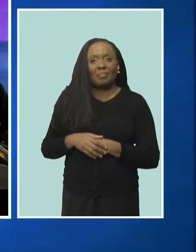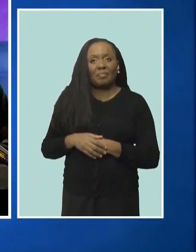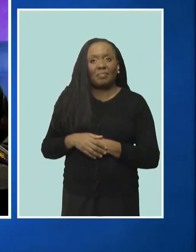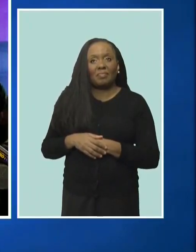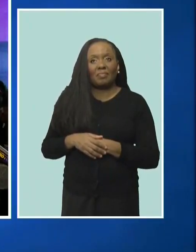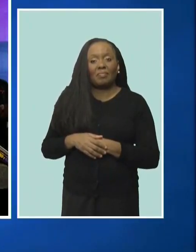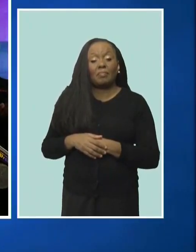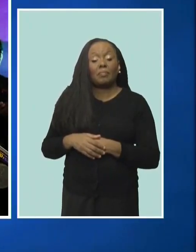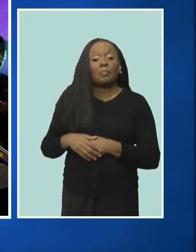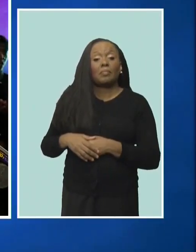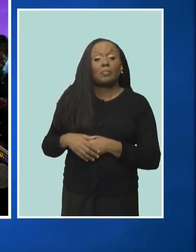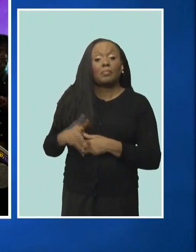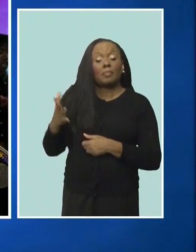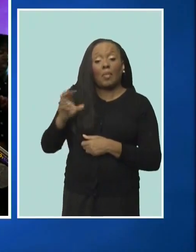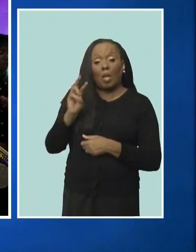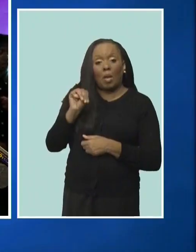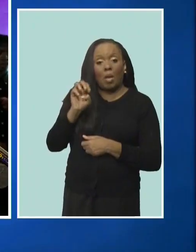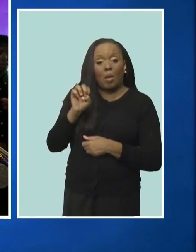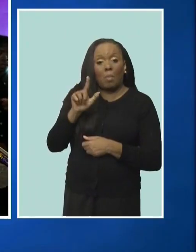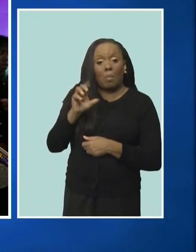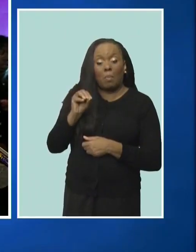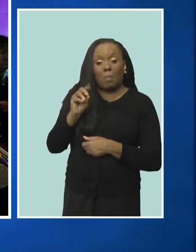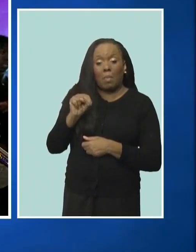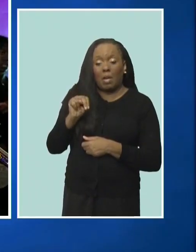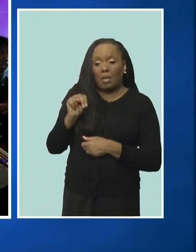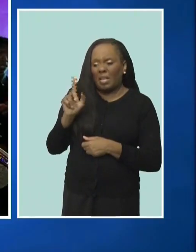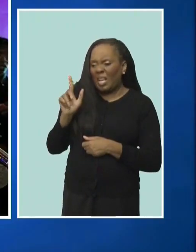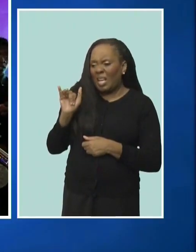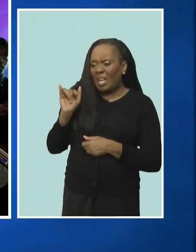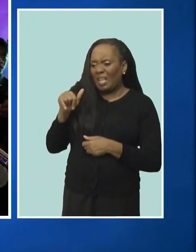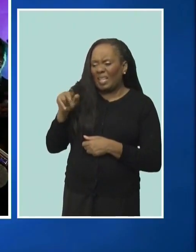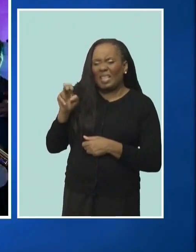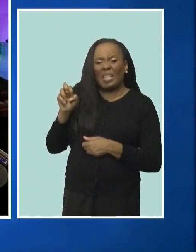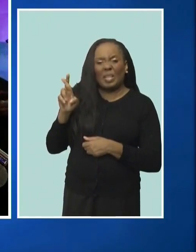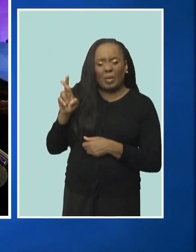quarter ounce of melon liqueur,